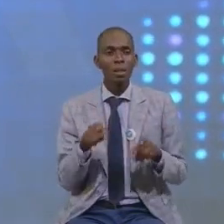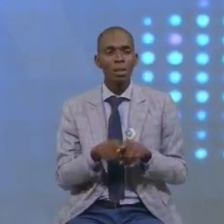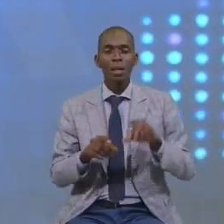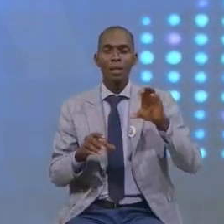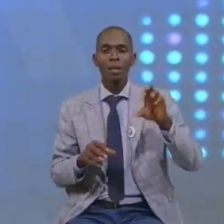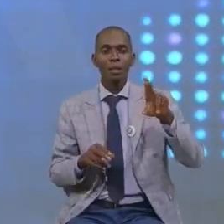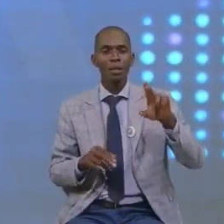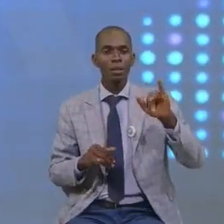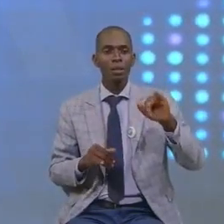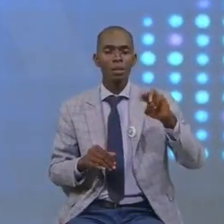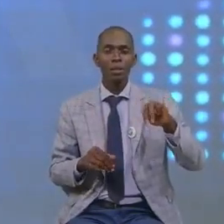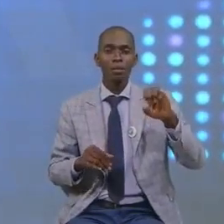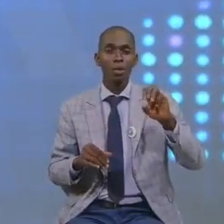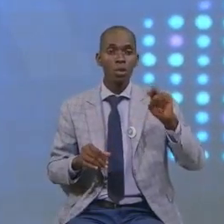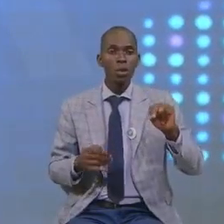they shall be